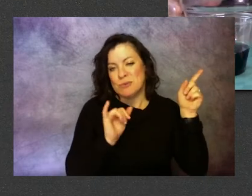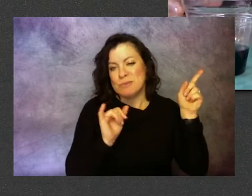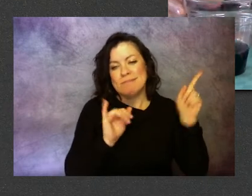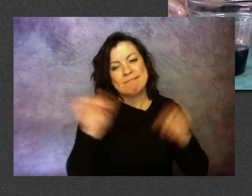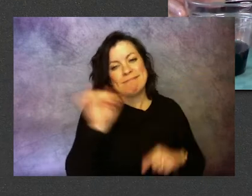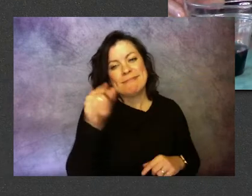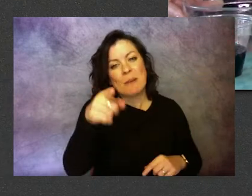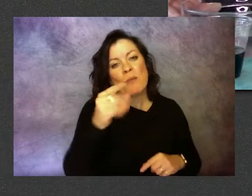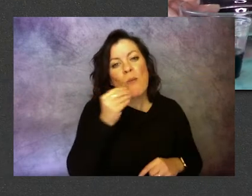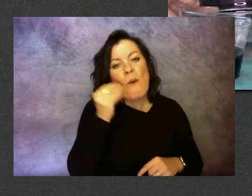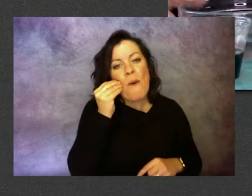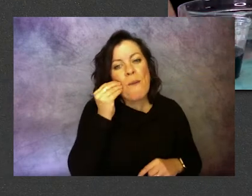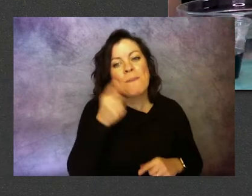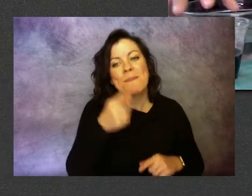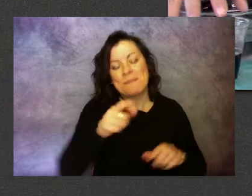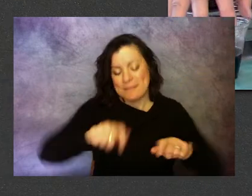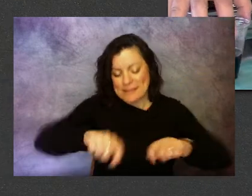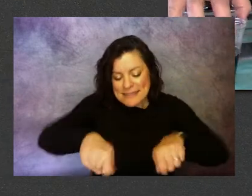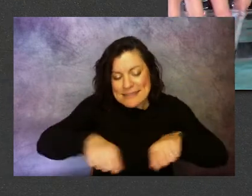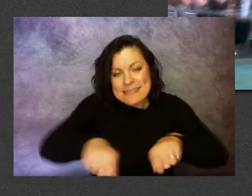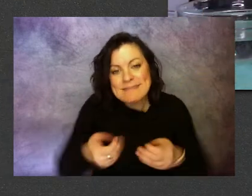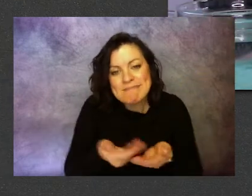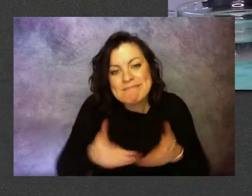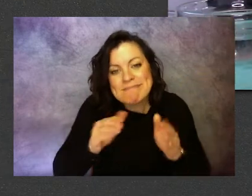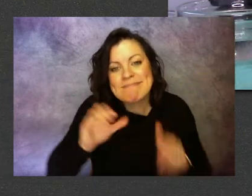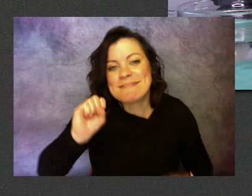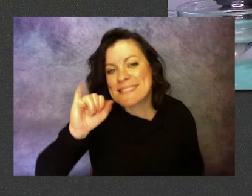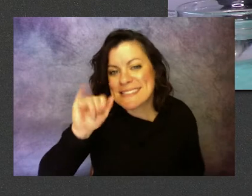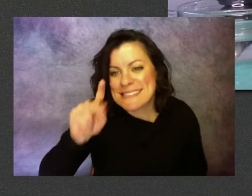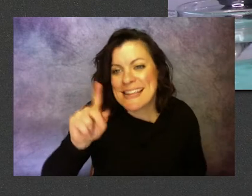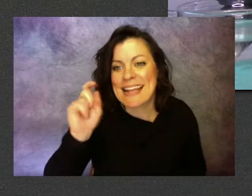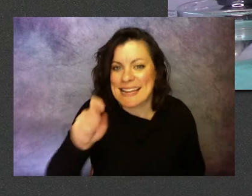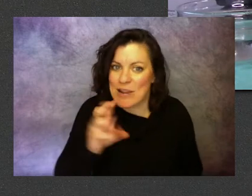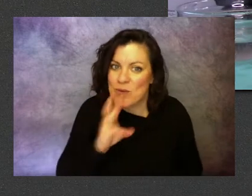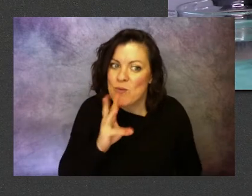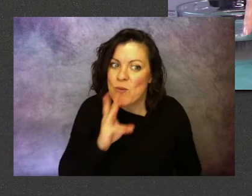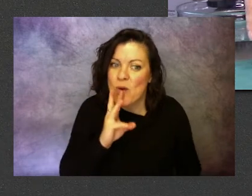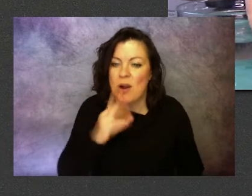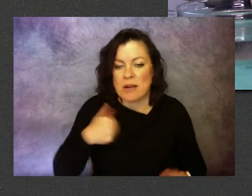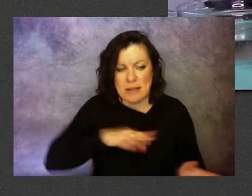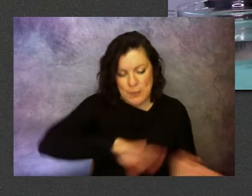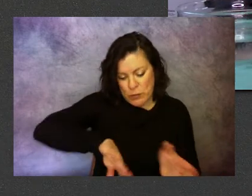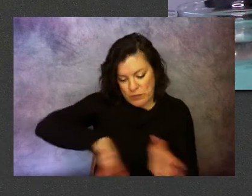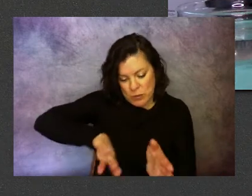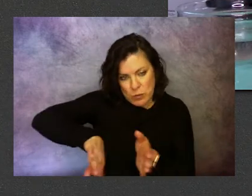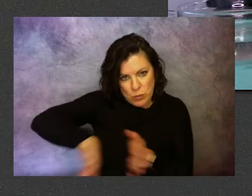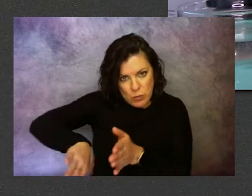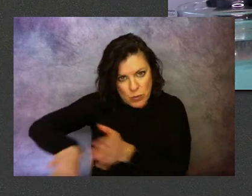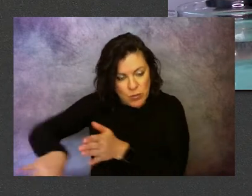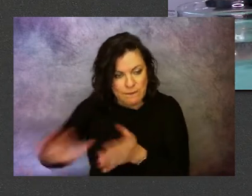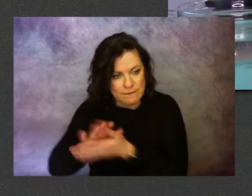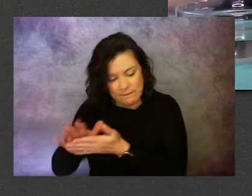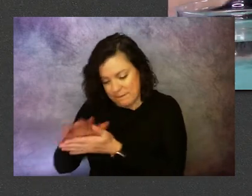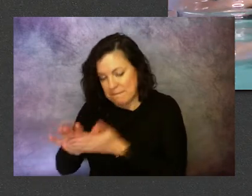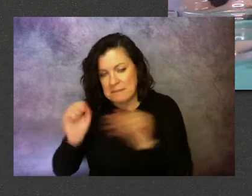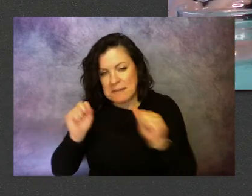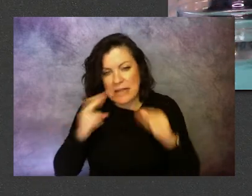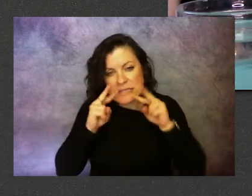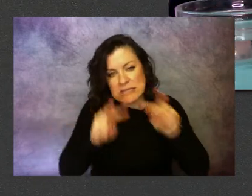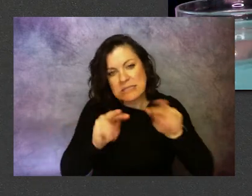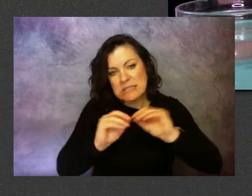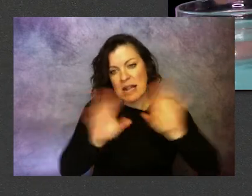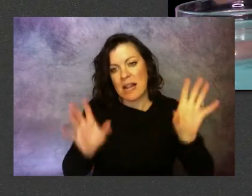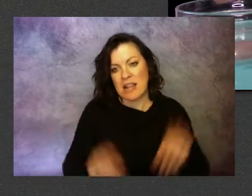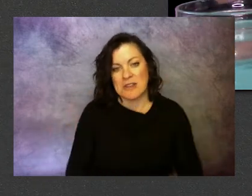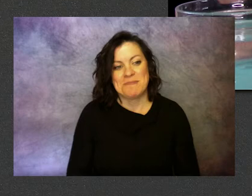at your house and your sink. I'm gonna move these over so we can kind of see what we're doing here. Let's